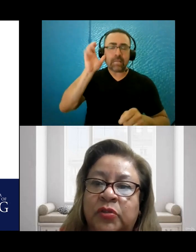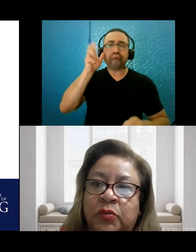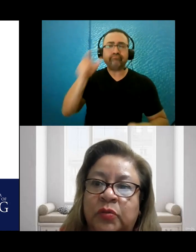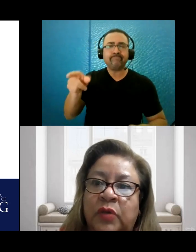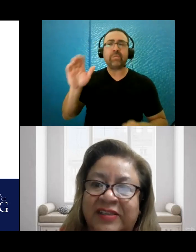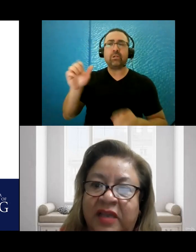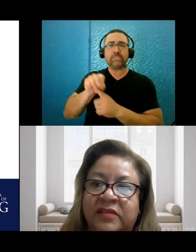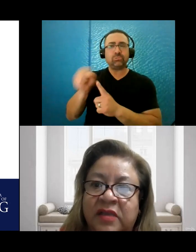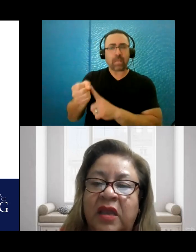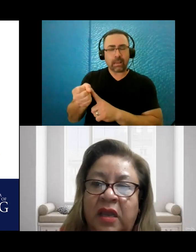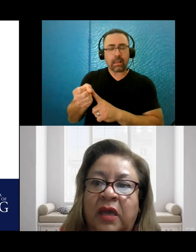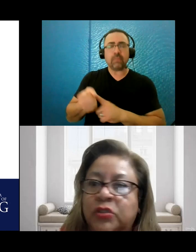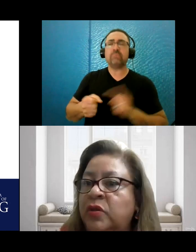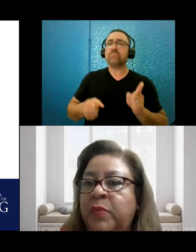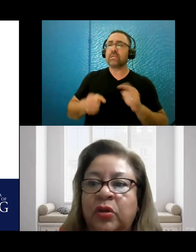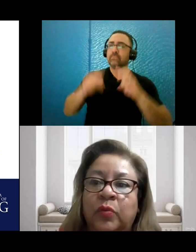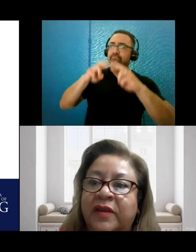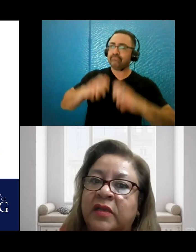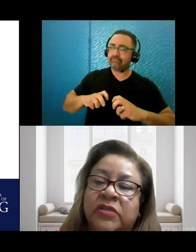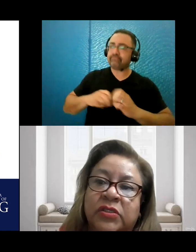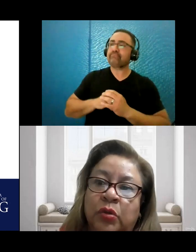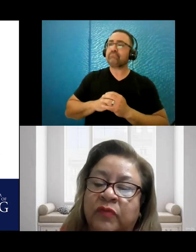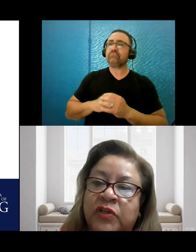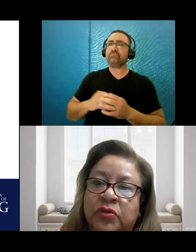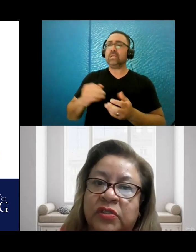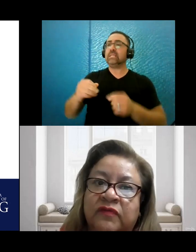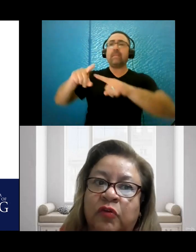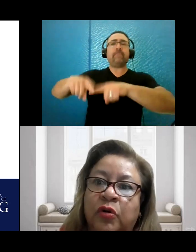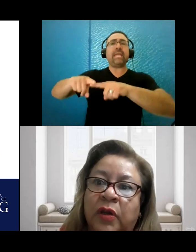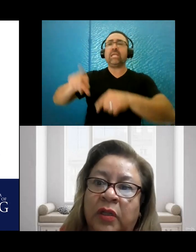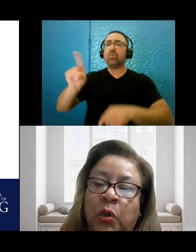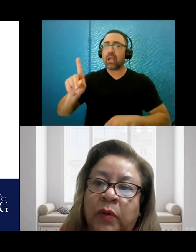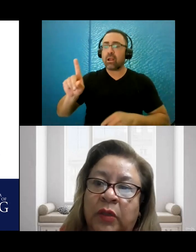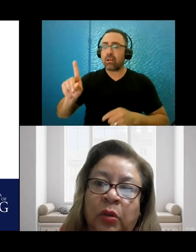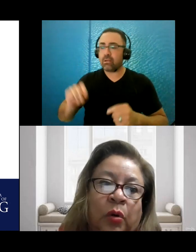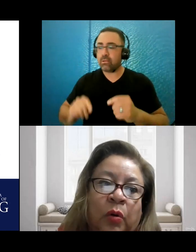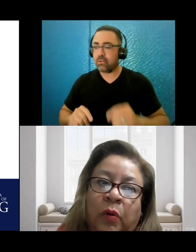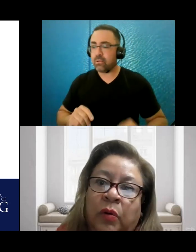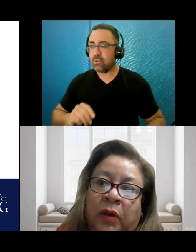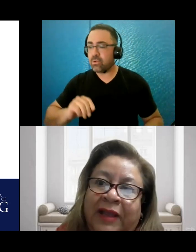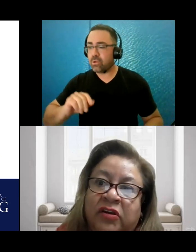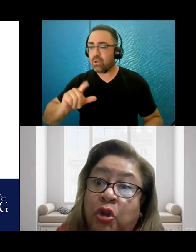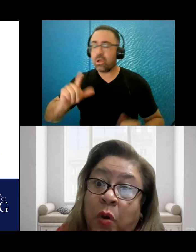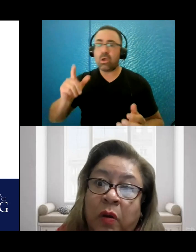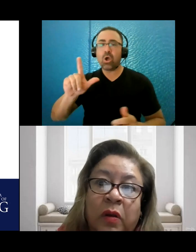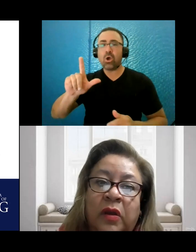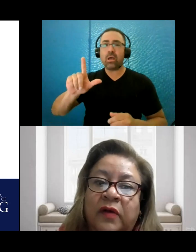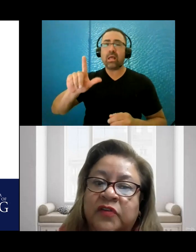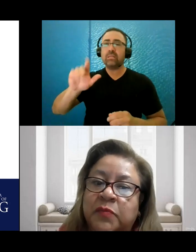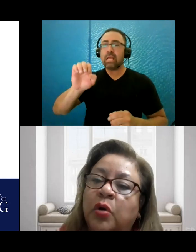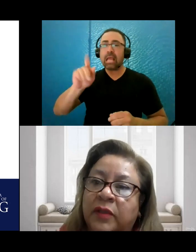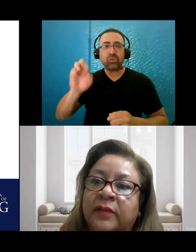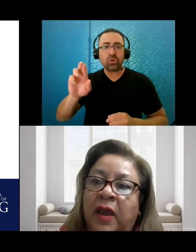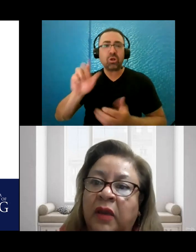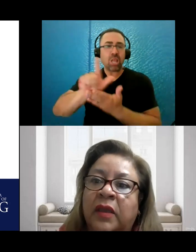they'll be able to assess. So depending on where they need, just look resources for law or elder law of